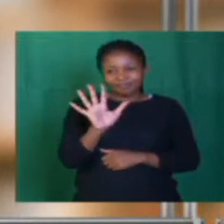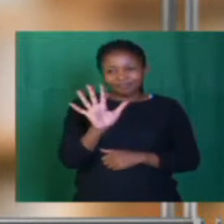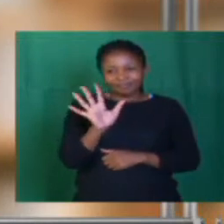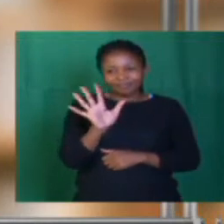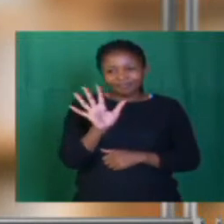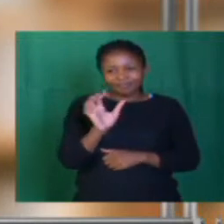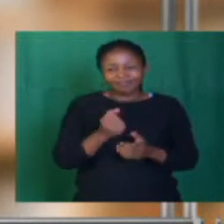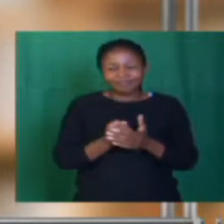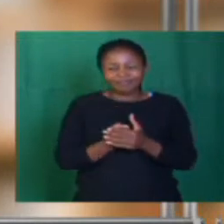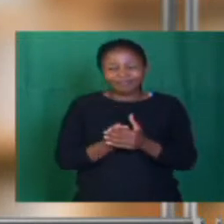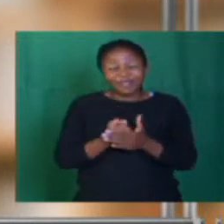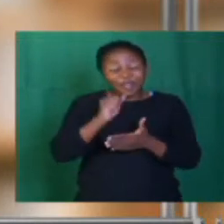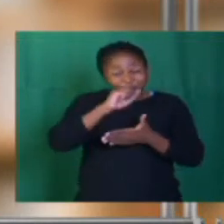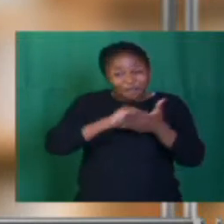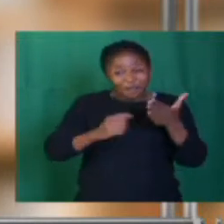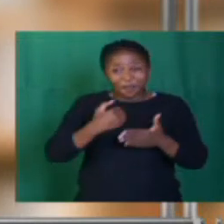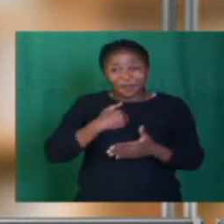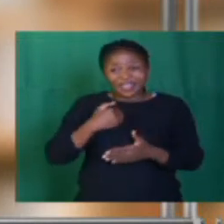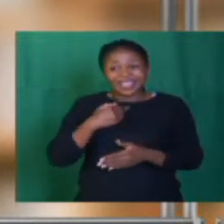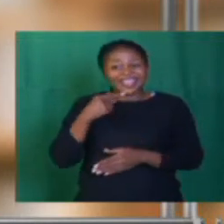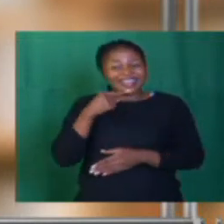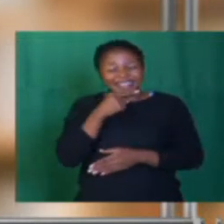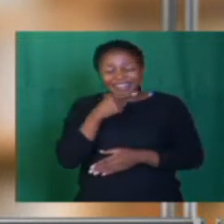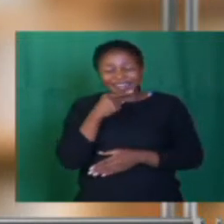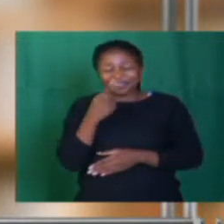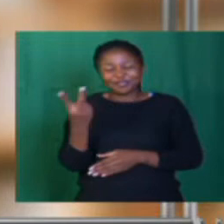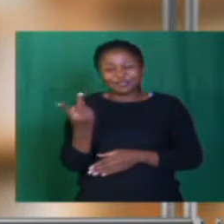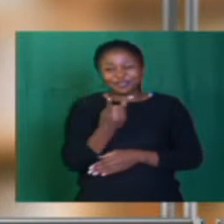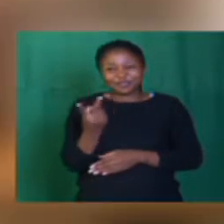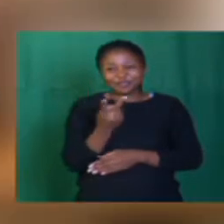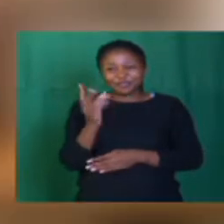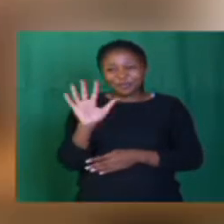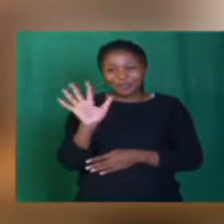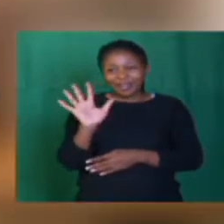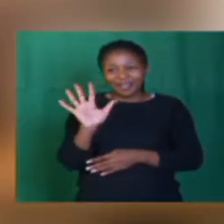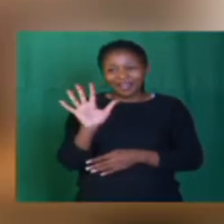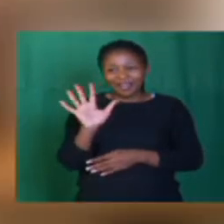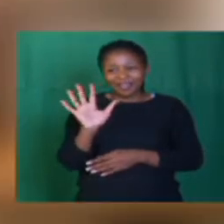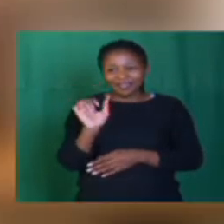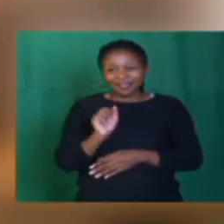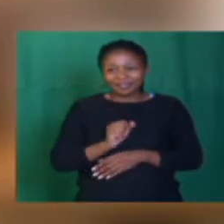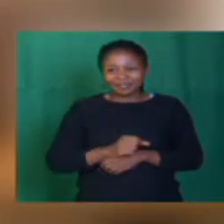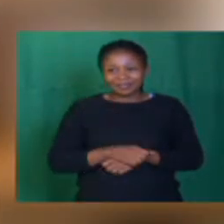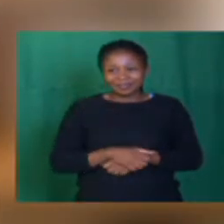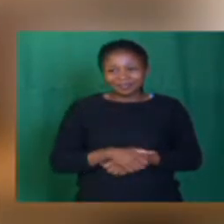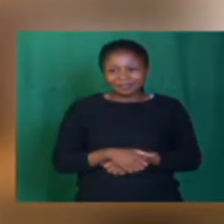from myself and Lerato actually. Bye. Bye.